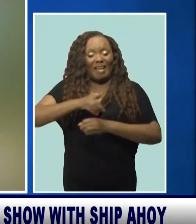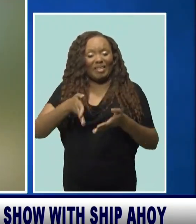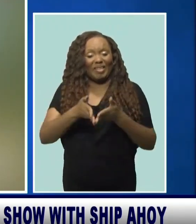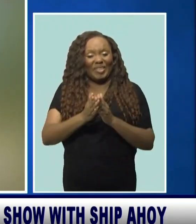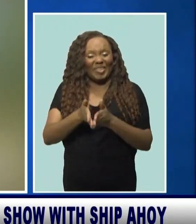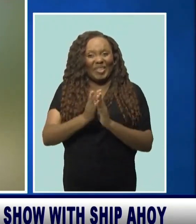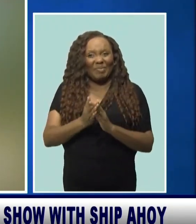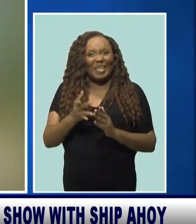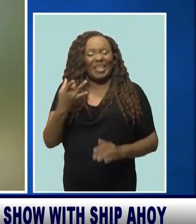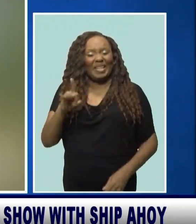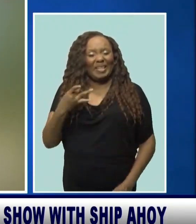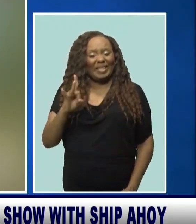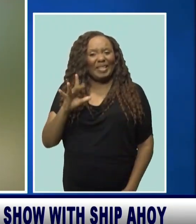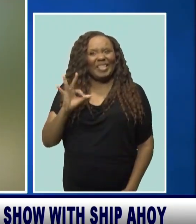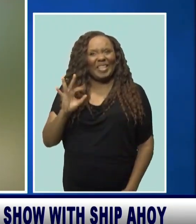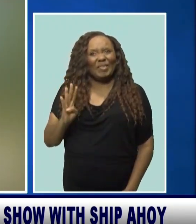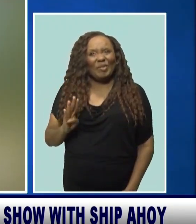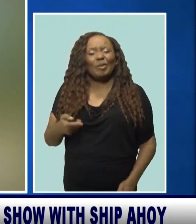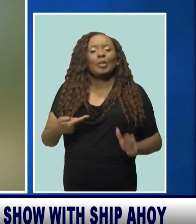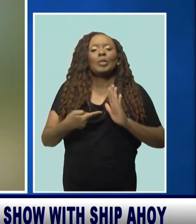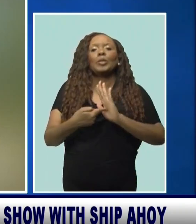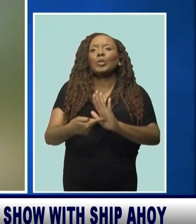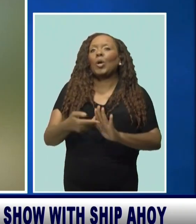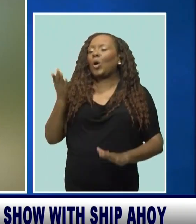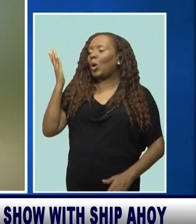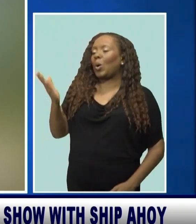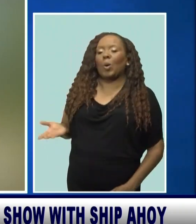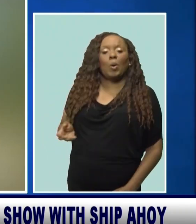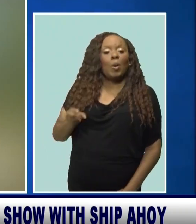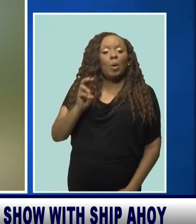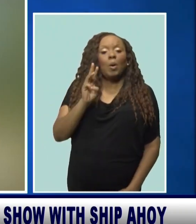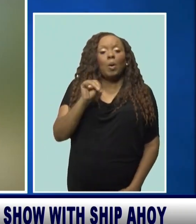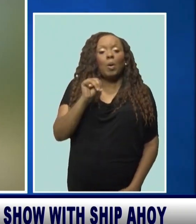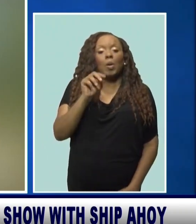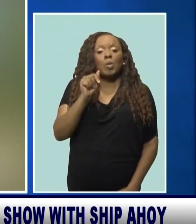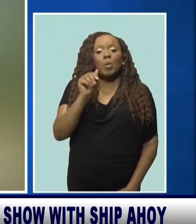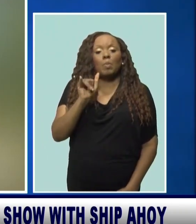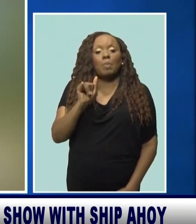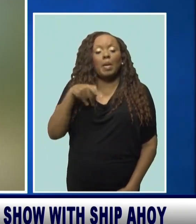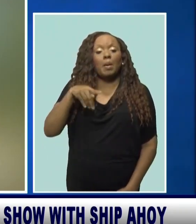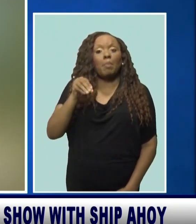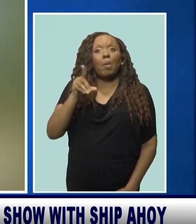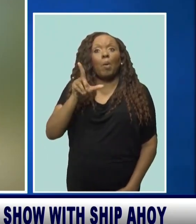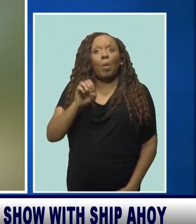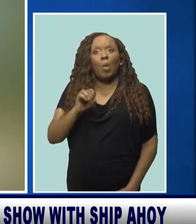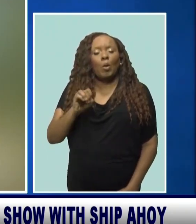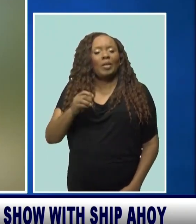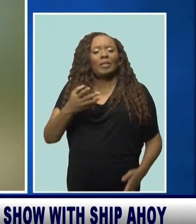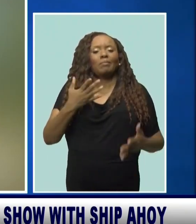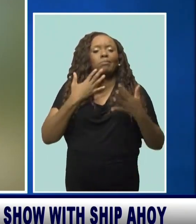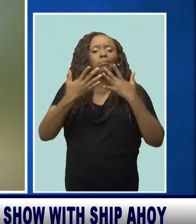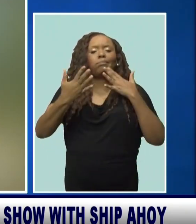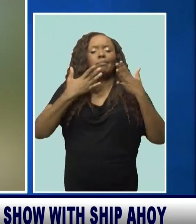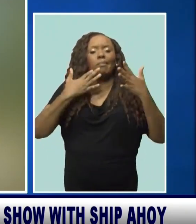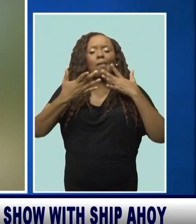It depicted the Maypole dance with brightly colored ribbons with